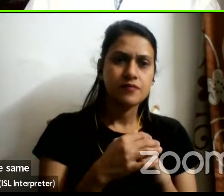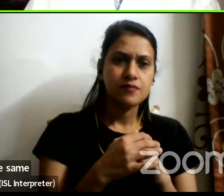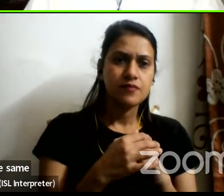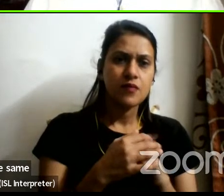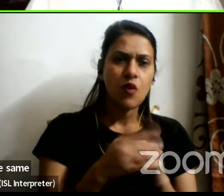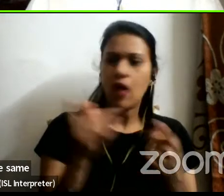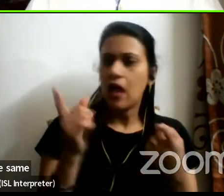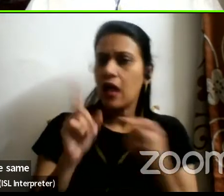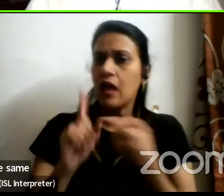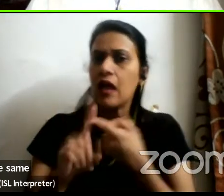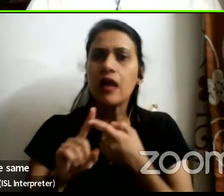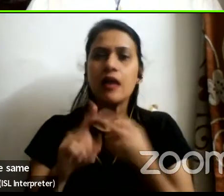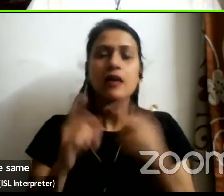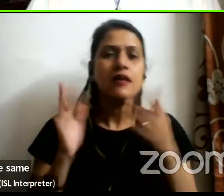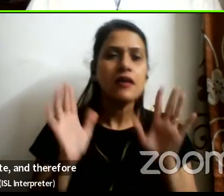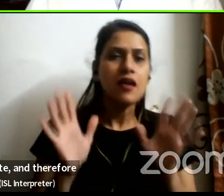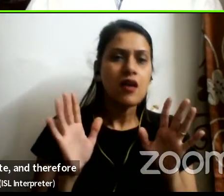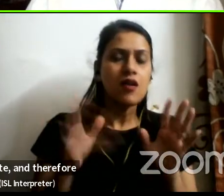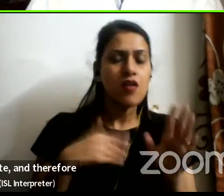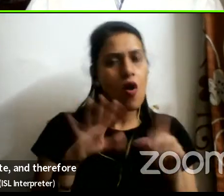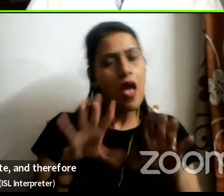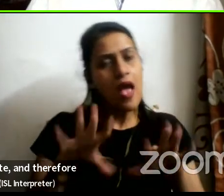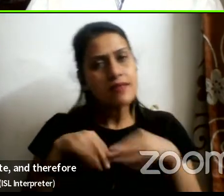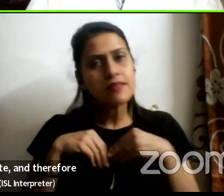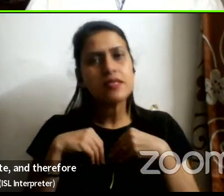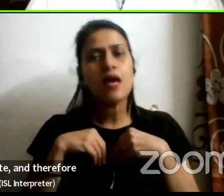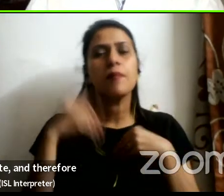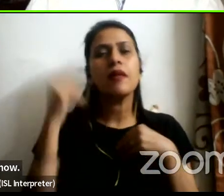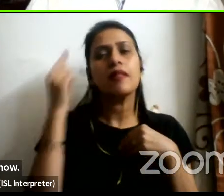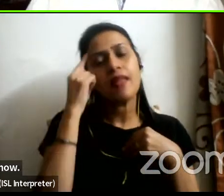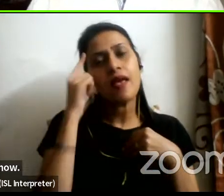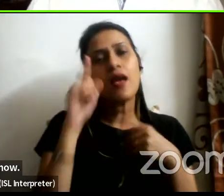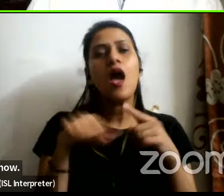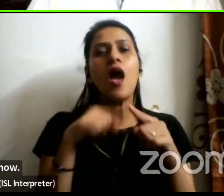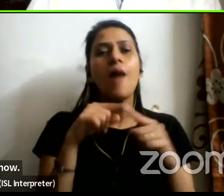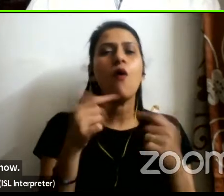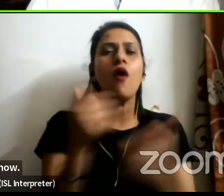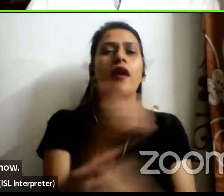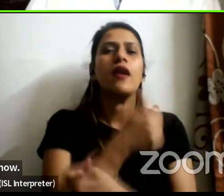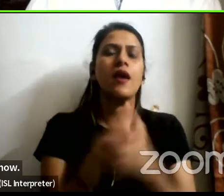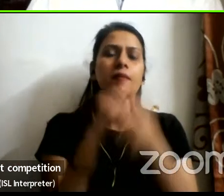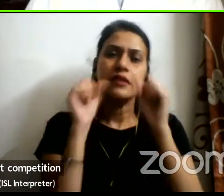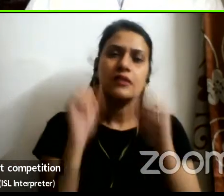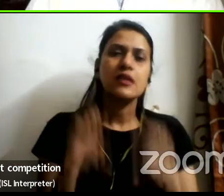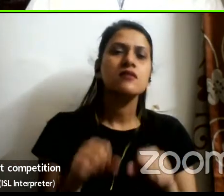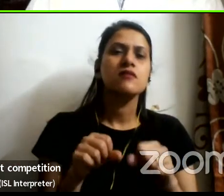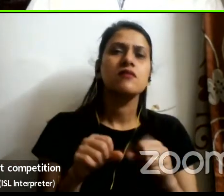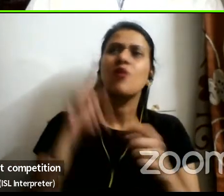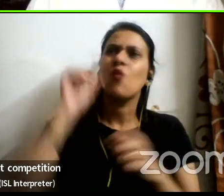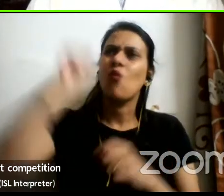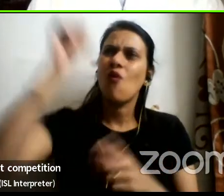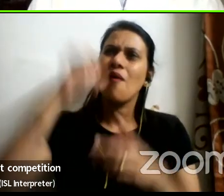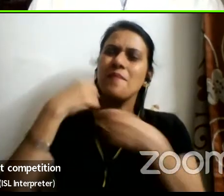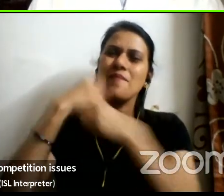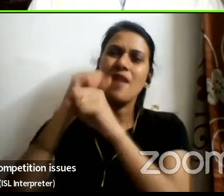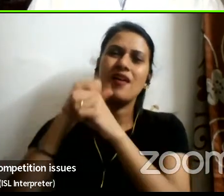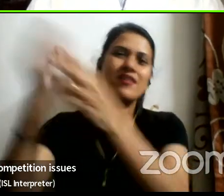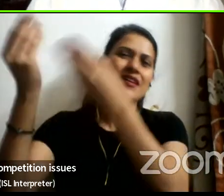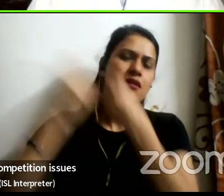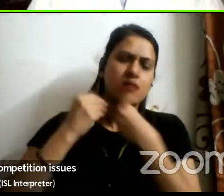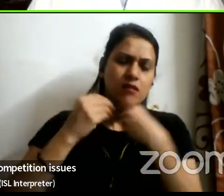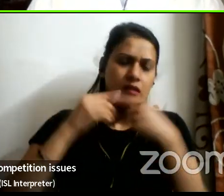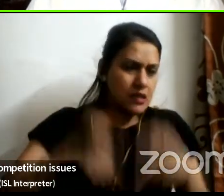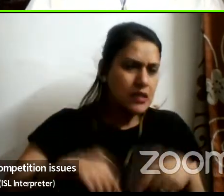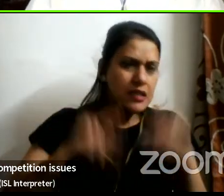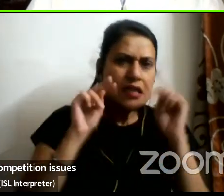situation where now it's an acceptable way to think about competition issues, that you have a specialized agency. And therefore, my point